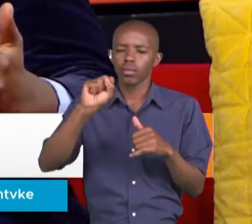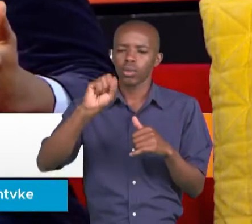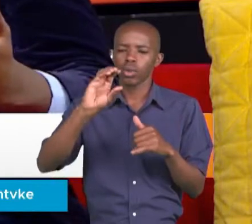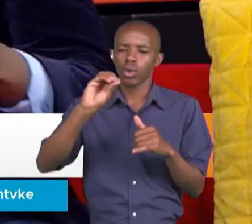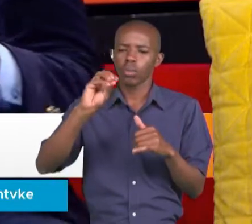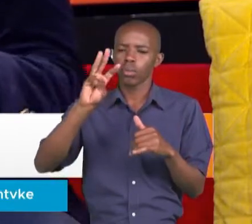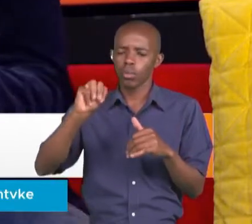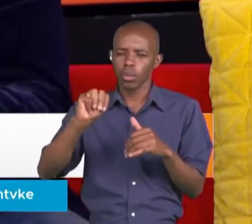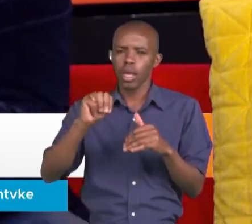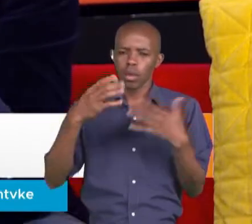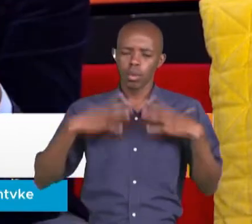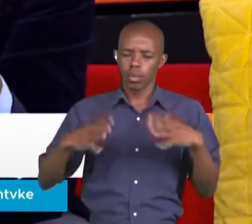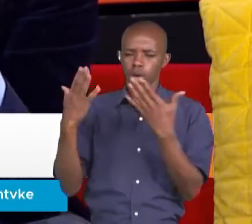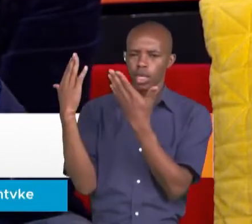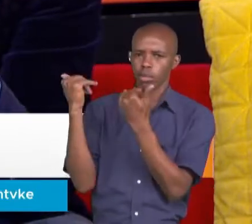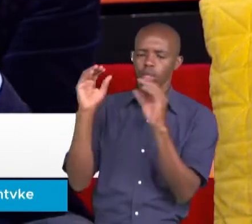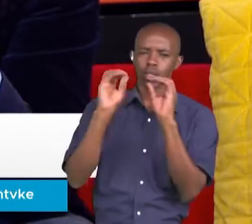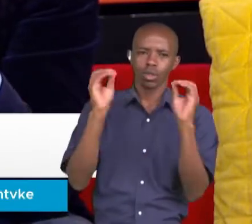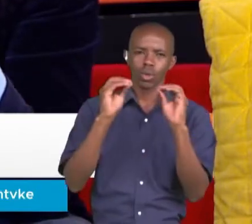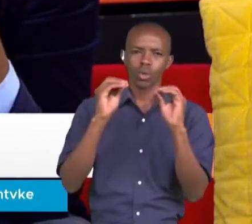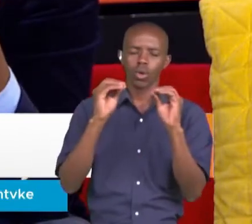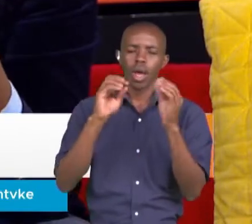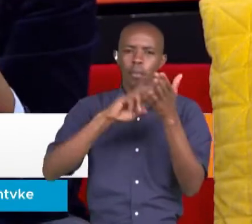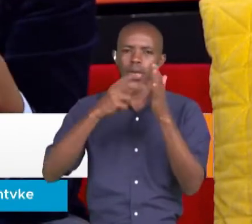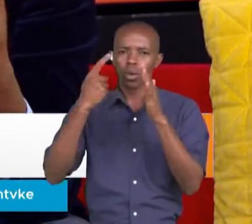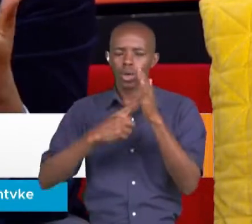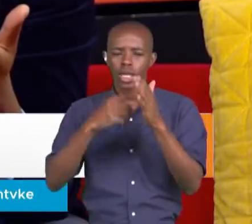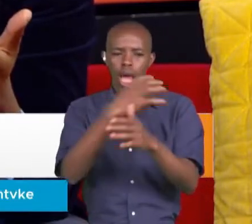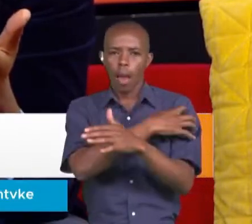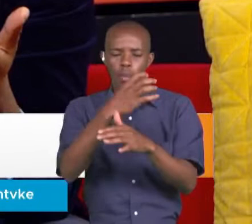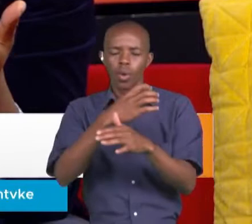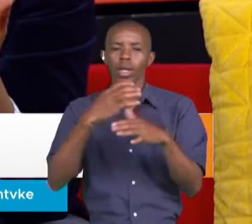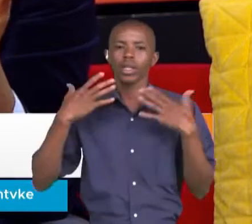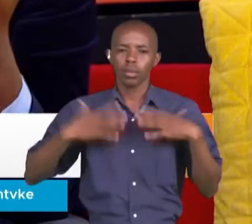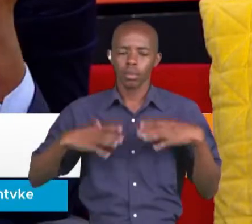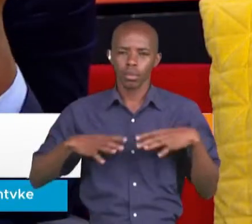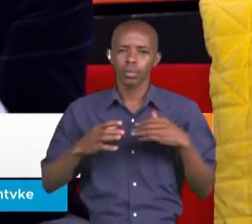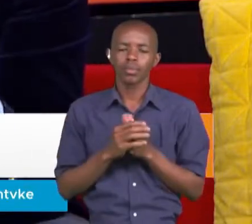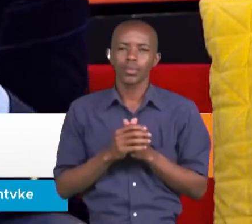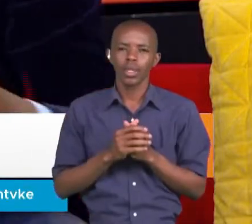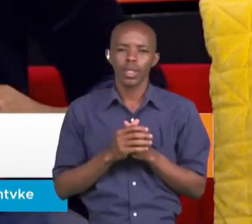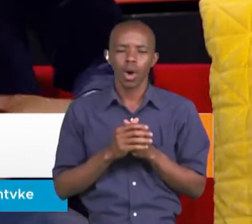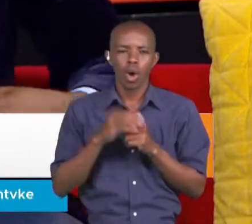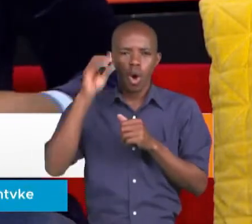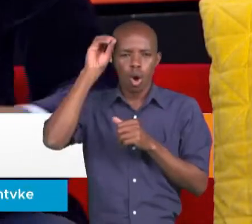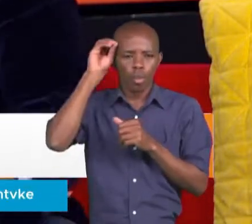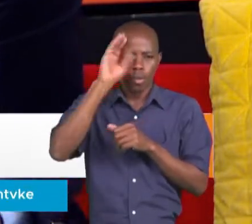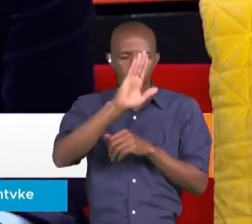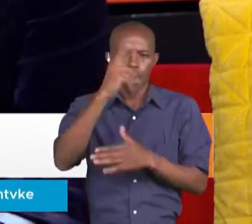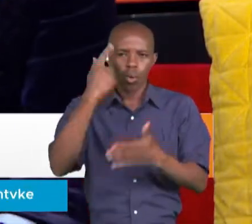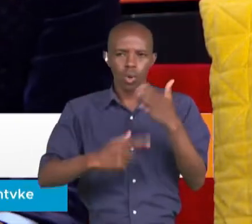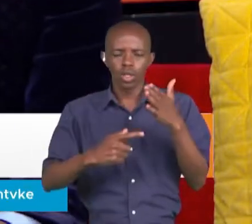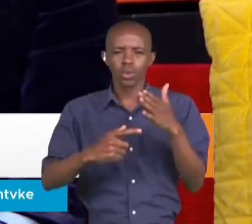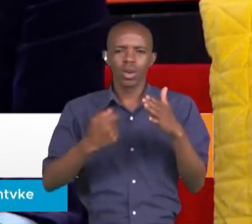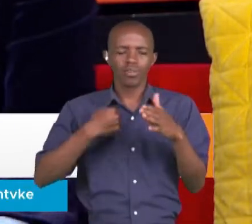expected. Mm-hmm. But look at this. The bigger picture of ransom, that means you're empowering these guys. Mm-hmm. So what's your opinion? Of course, we've been playing